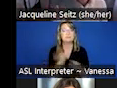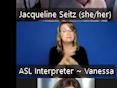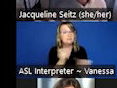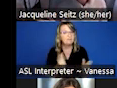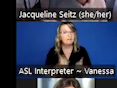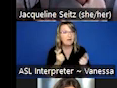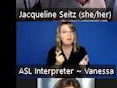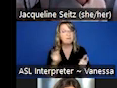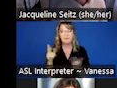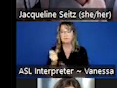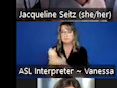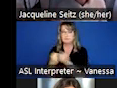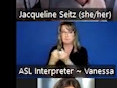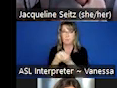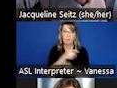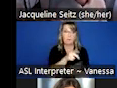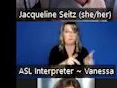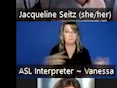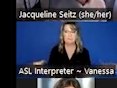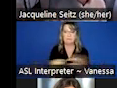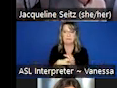and evaluating 988 performance.